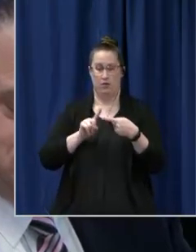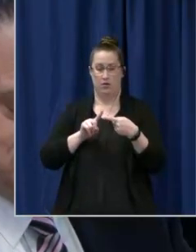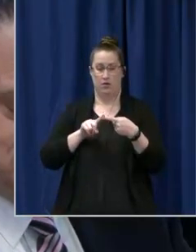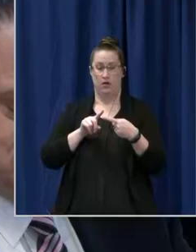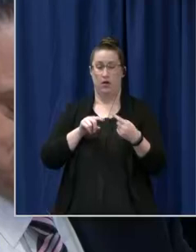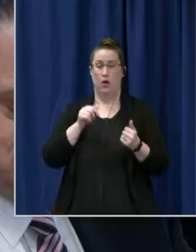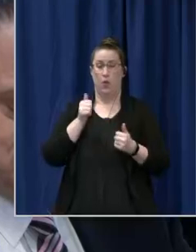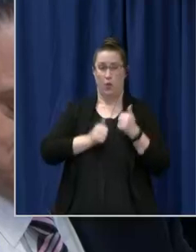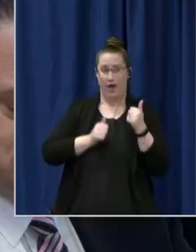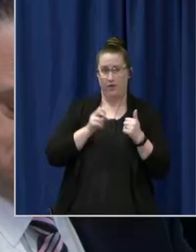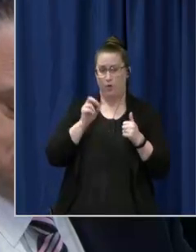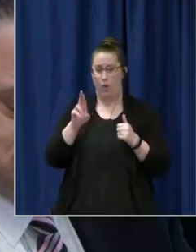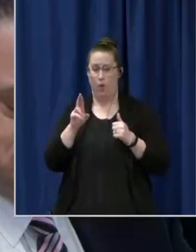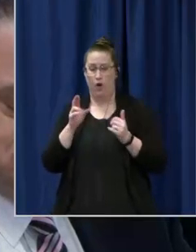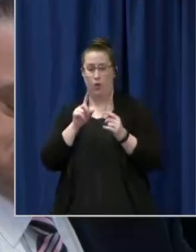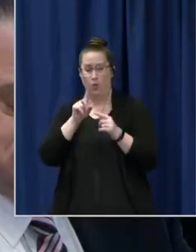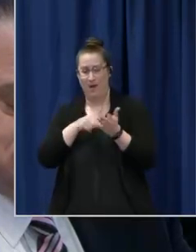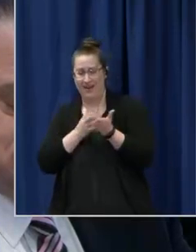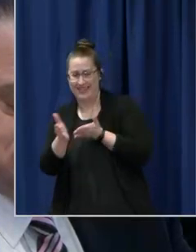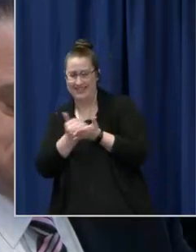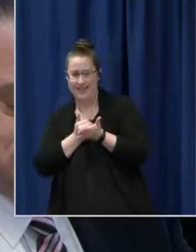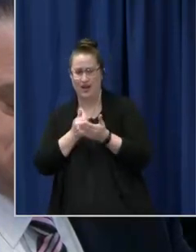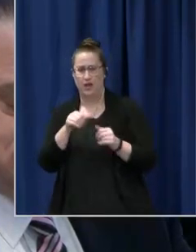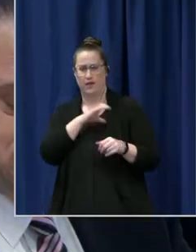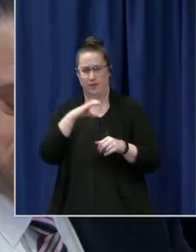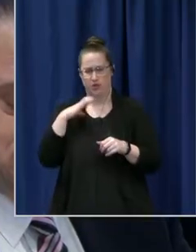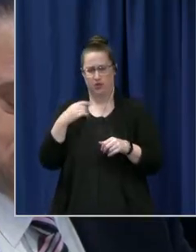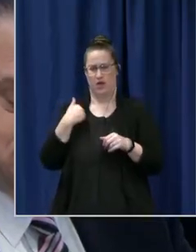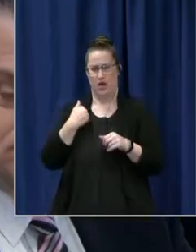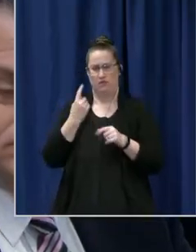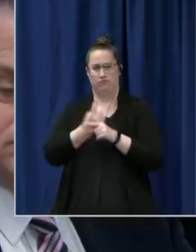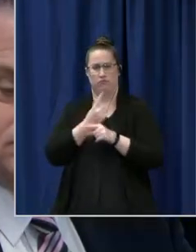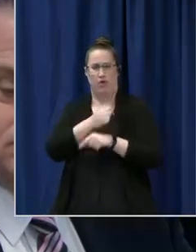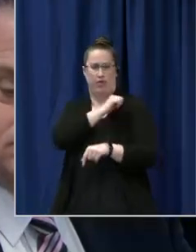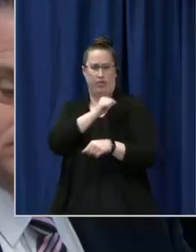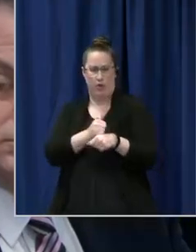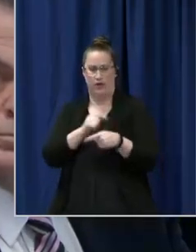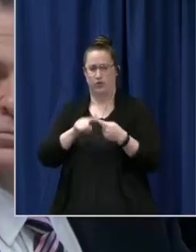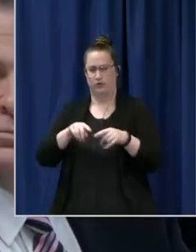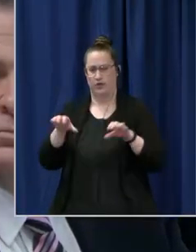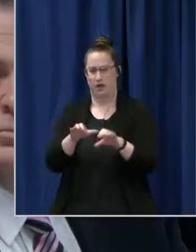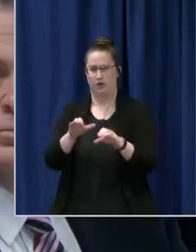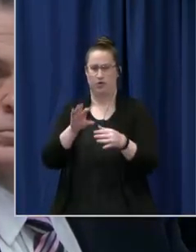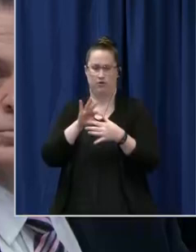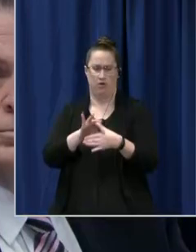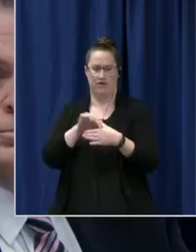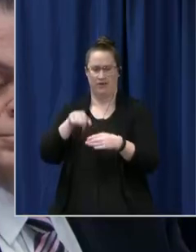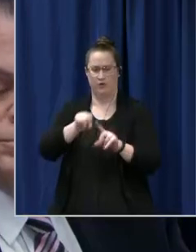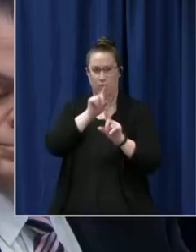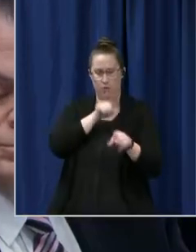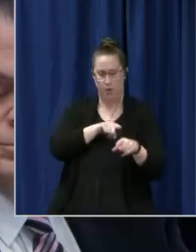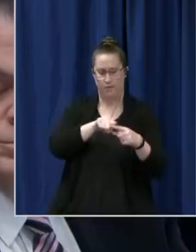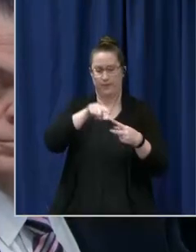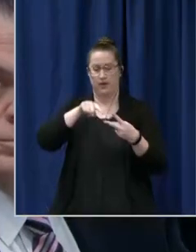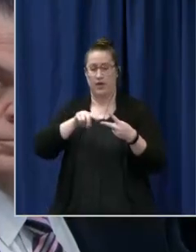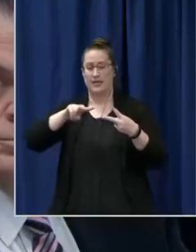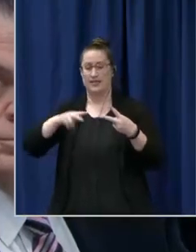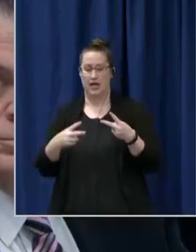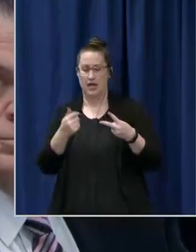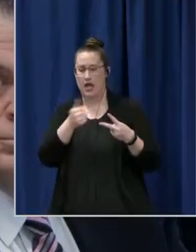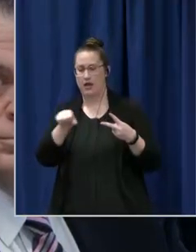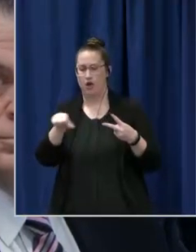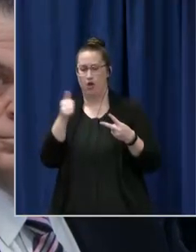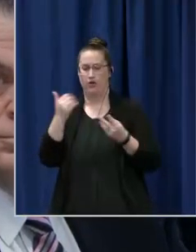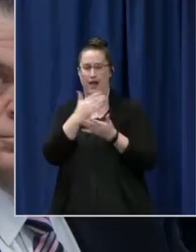what extent the Commission has the requisite authority to act on the content of this report, or two, any other